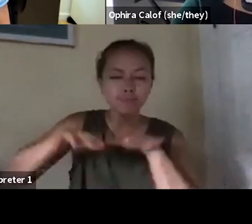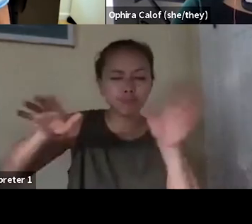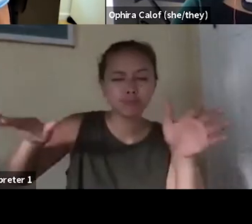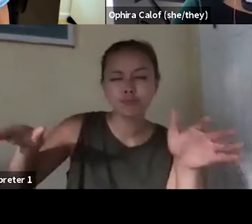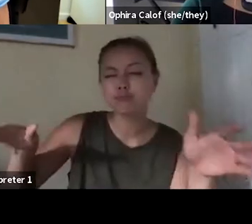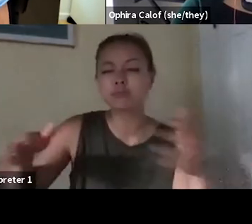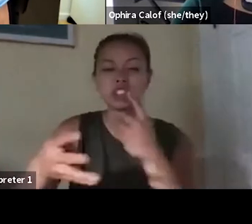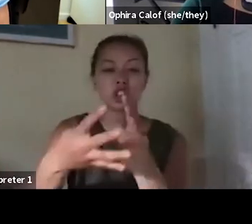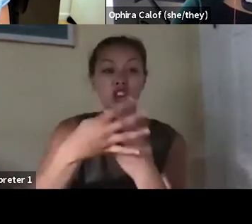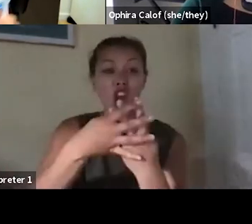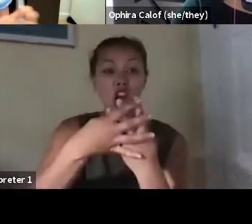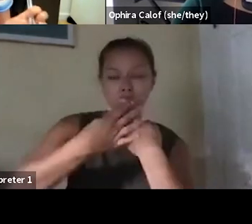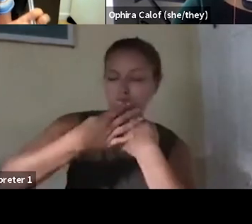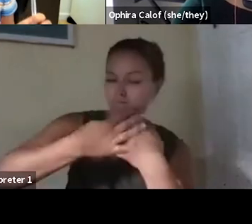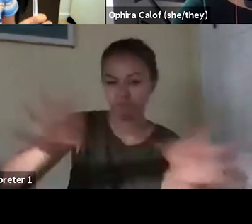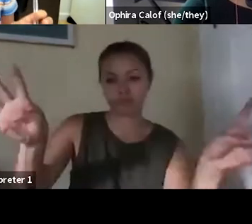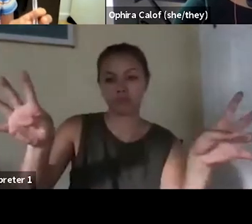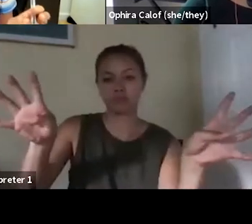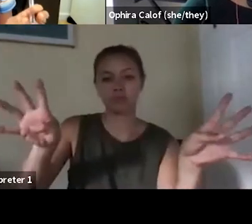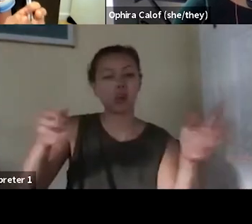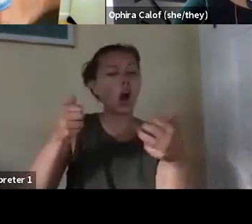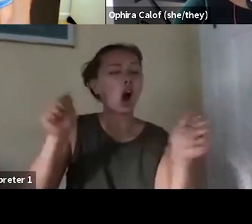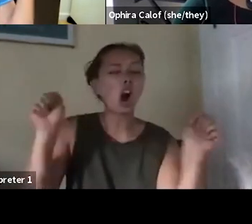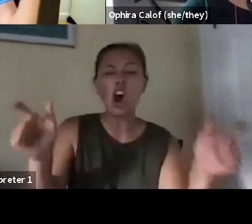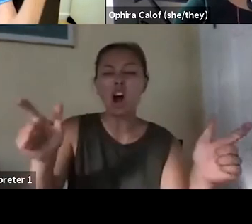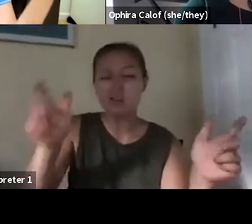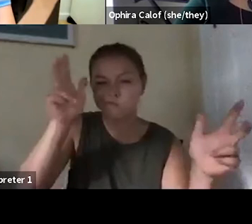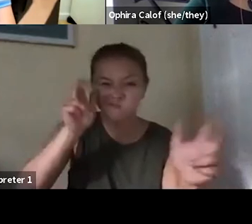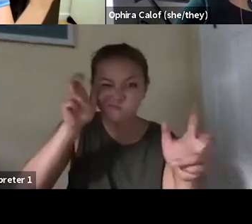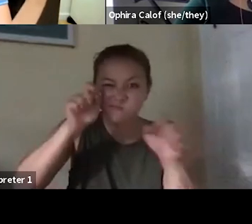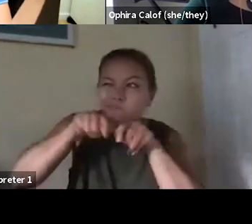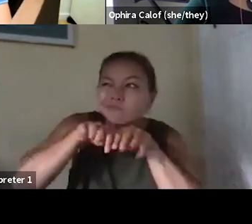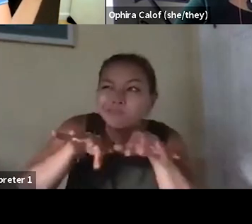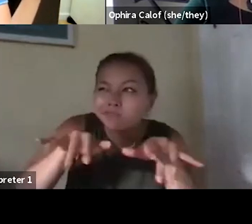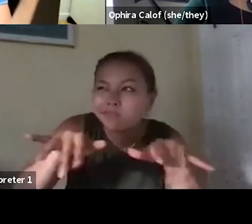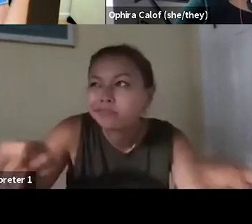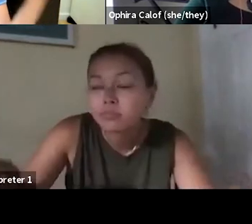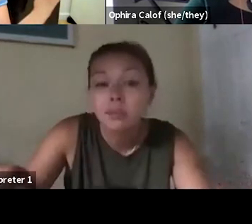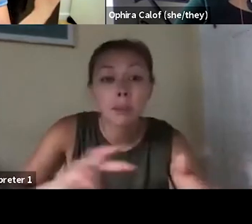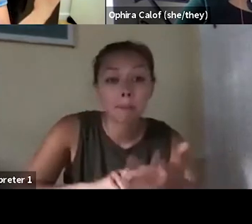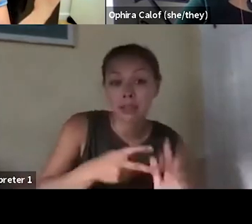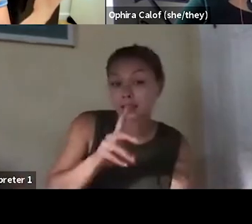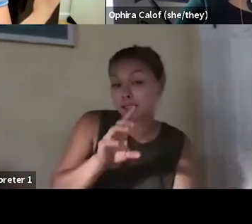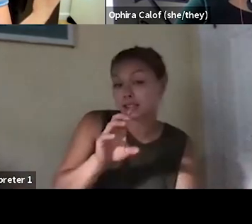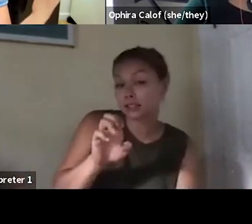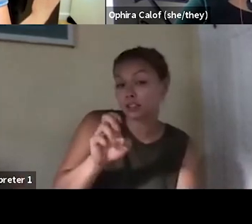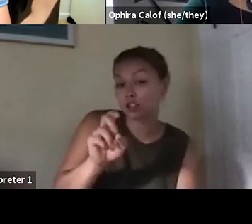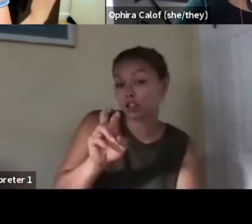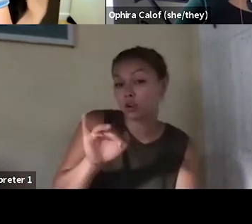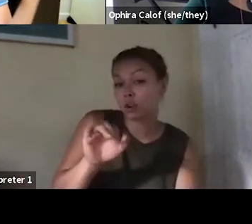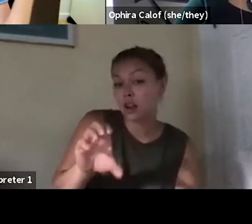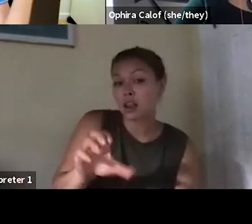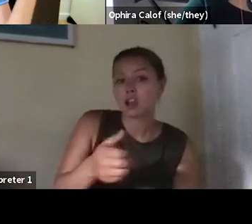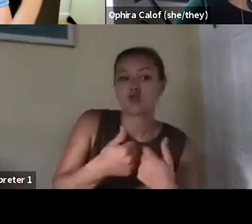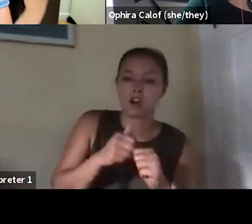jail. So that's sort of like how we've built the structure, which is that we have the outside episodic, which is the family unit,